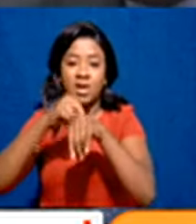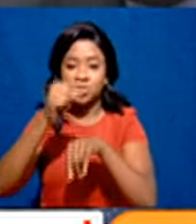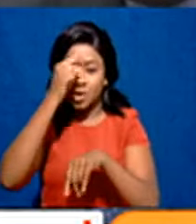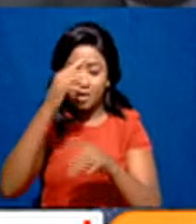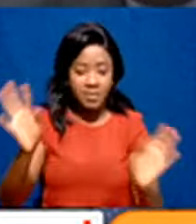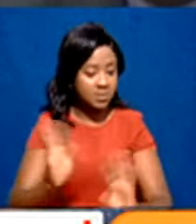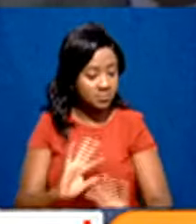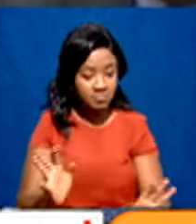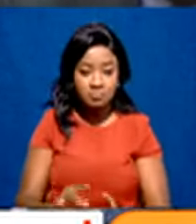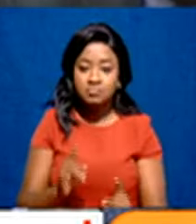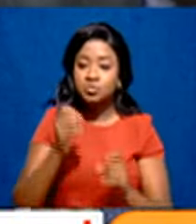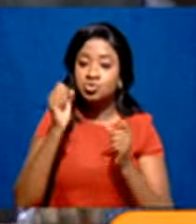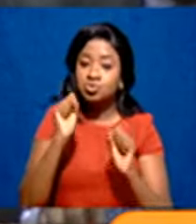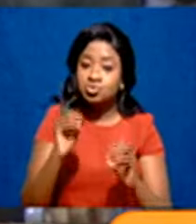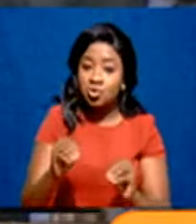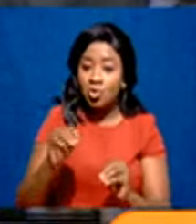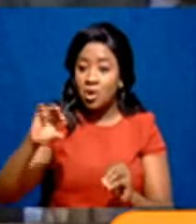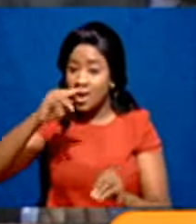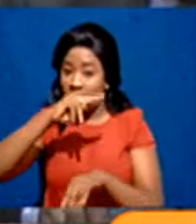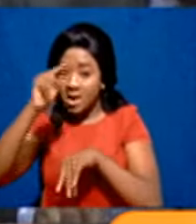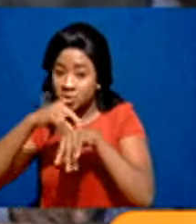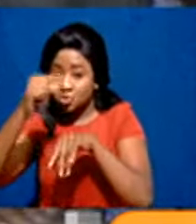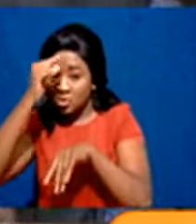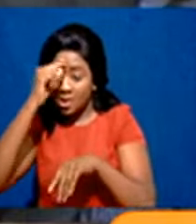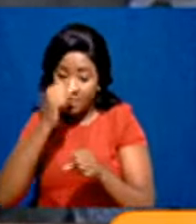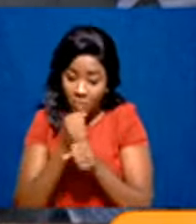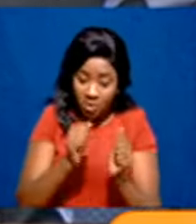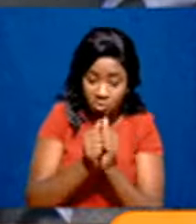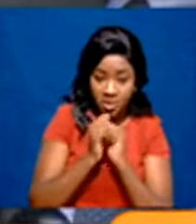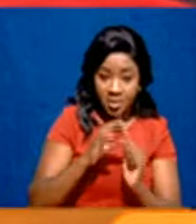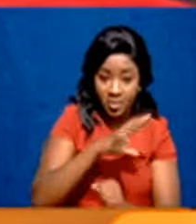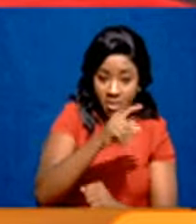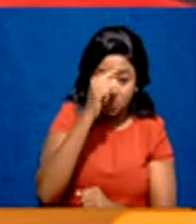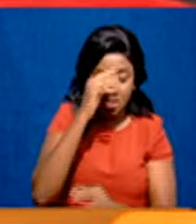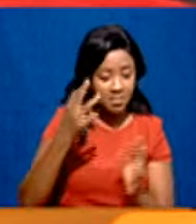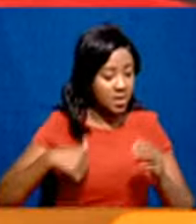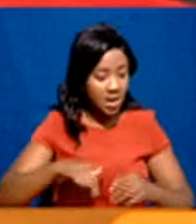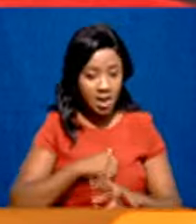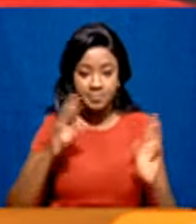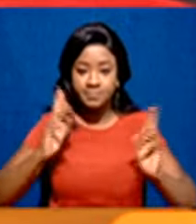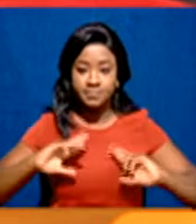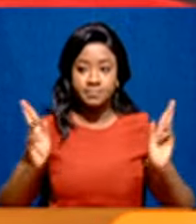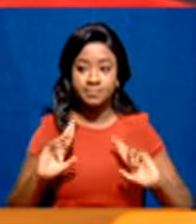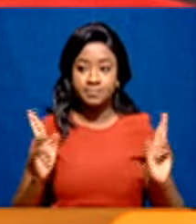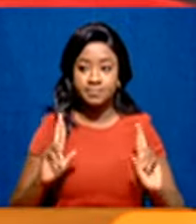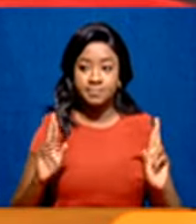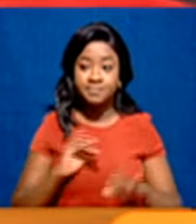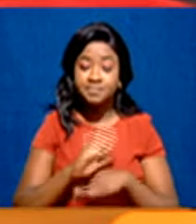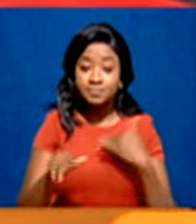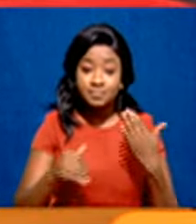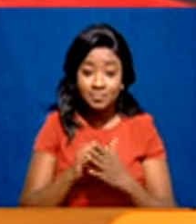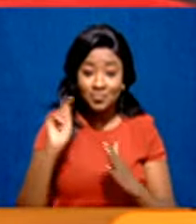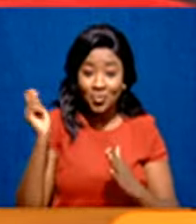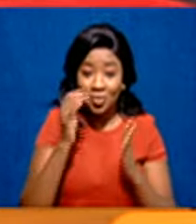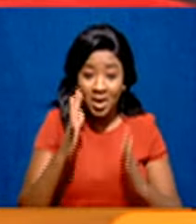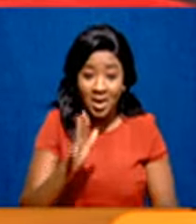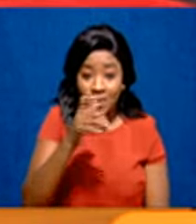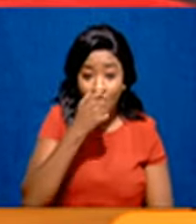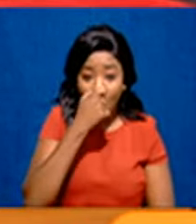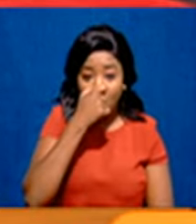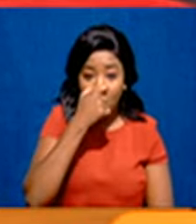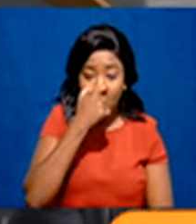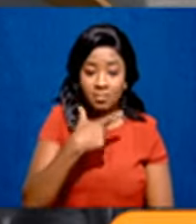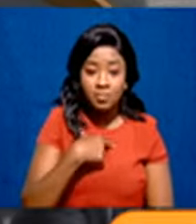takes for the national government to work with the county governments, that we shall do. All Kenyans above the age of 18 will be required to